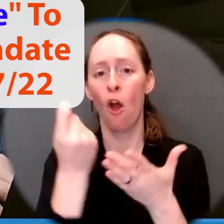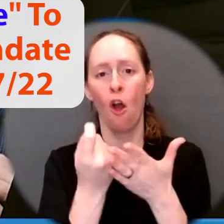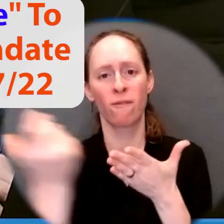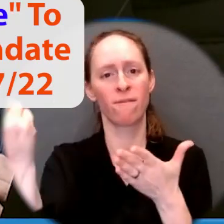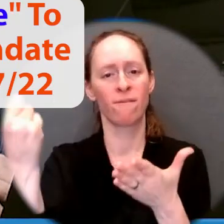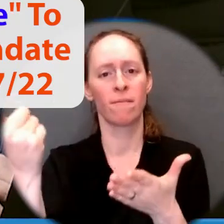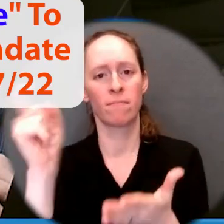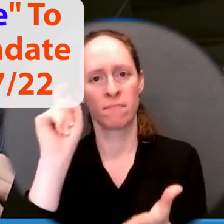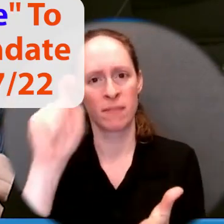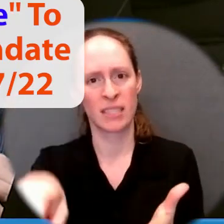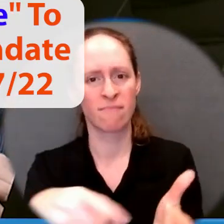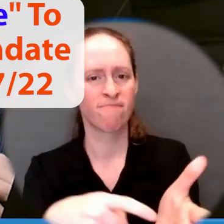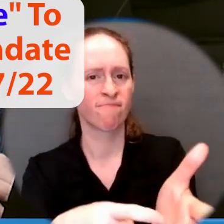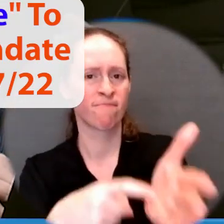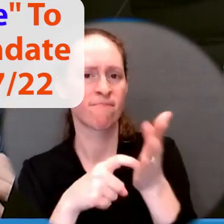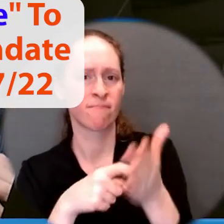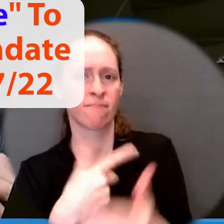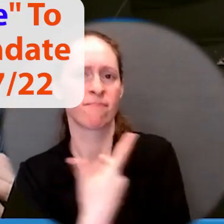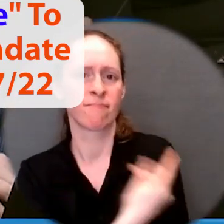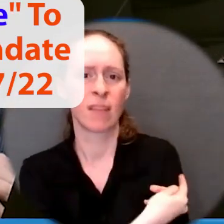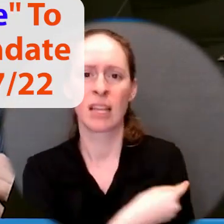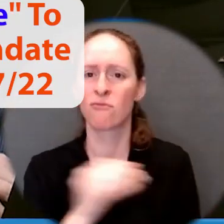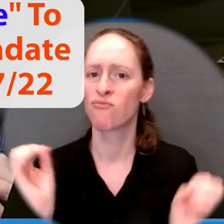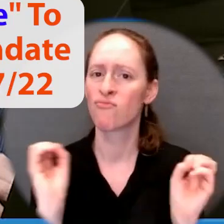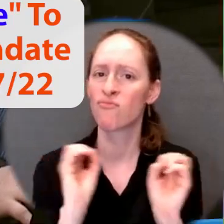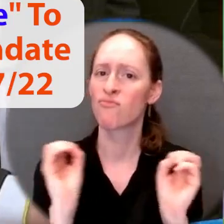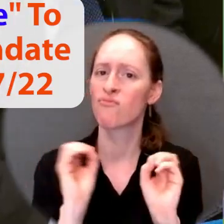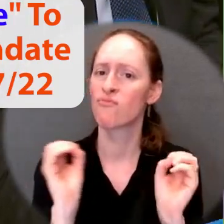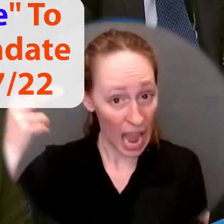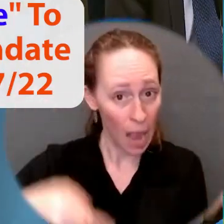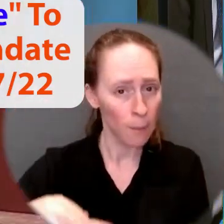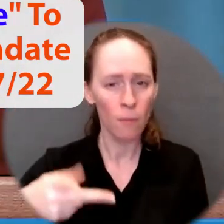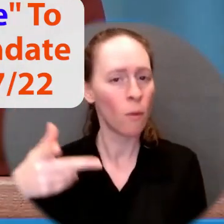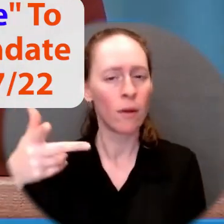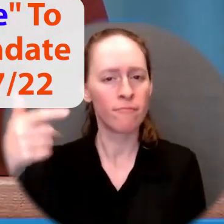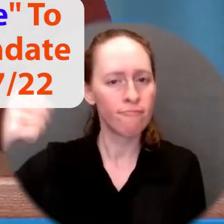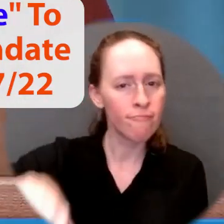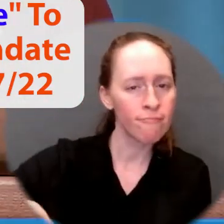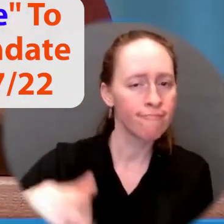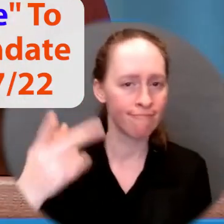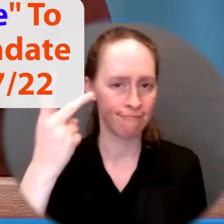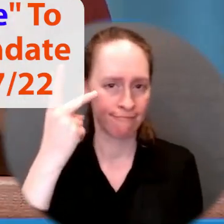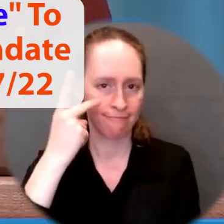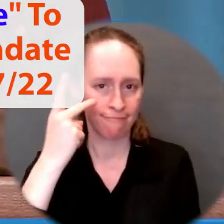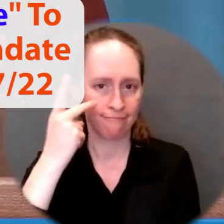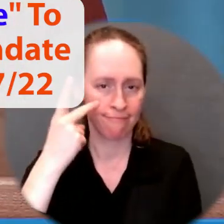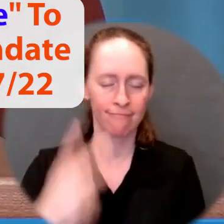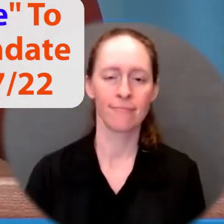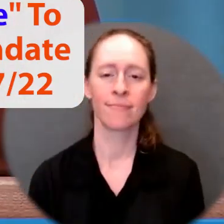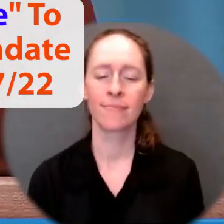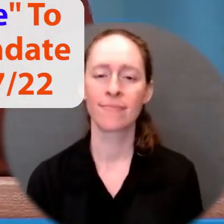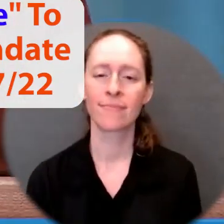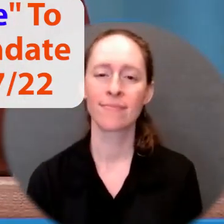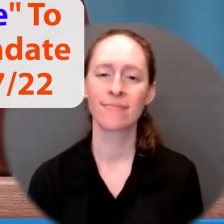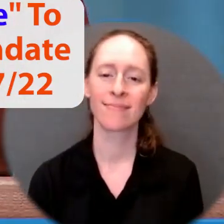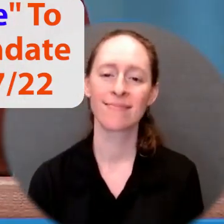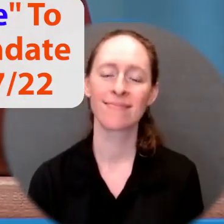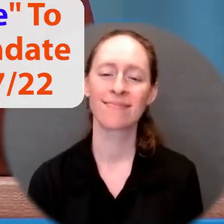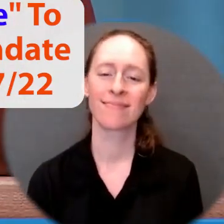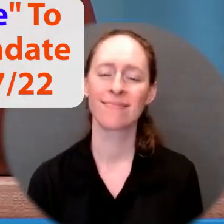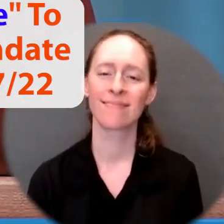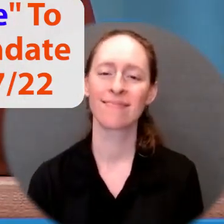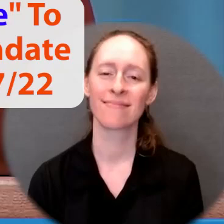removing that mandate so strong that he's willing to veto the NDAA? I will note, just to be very, very clear here, what we